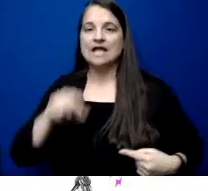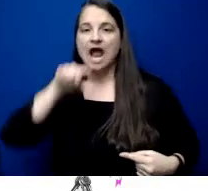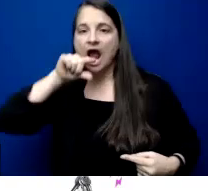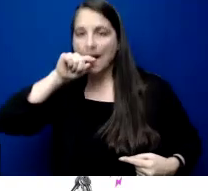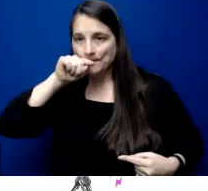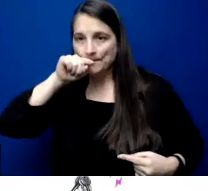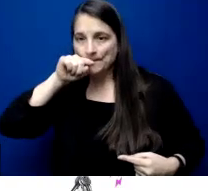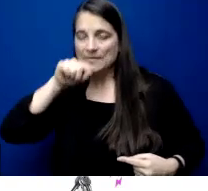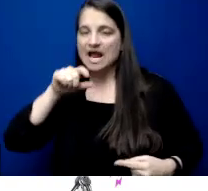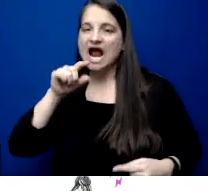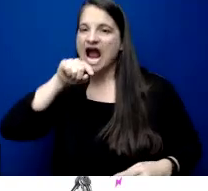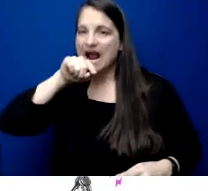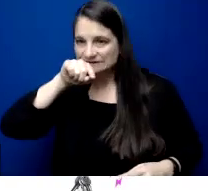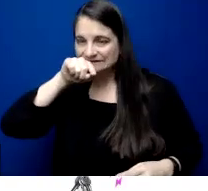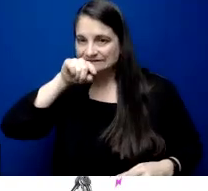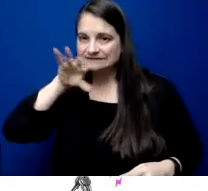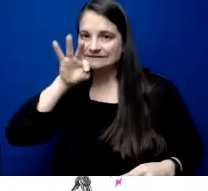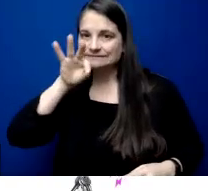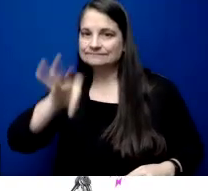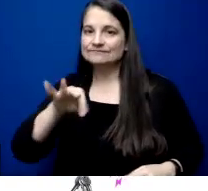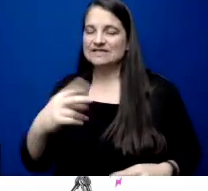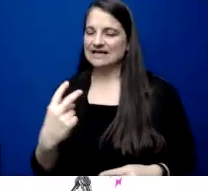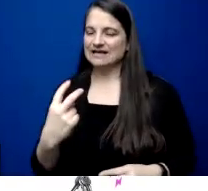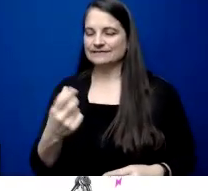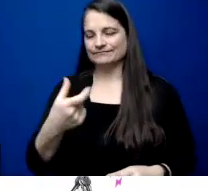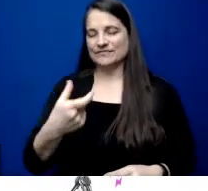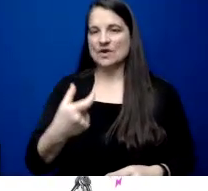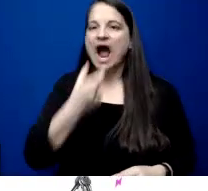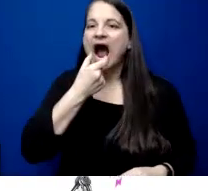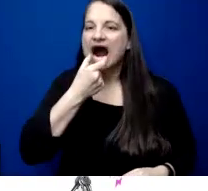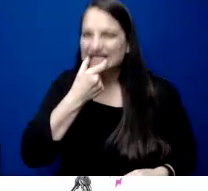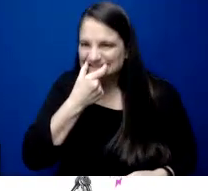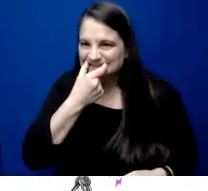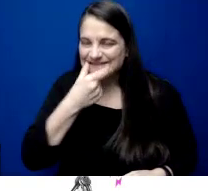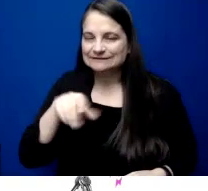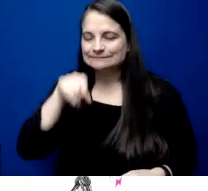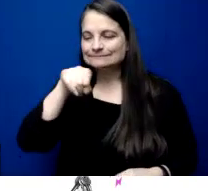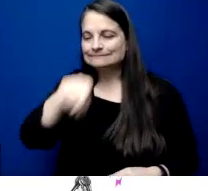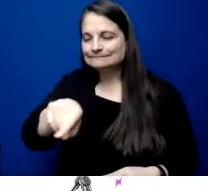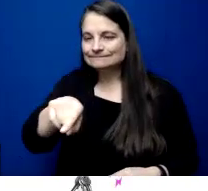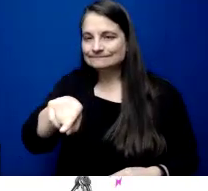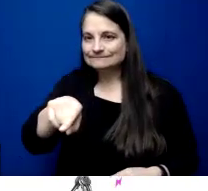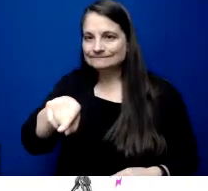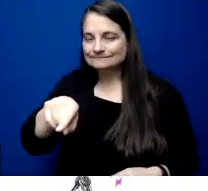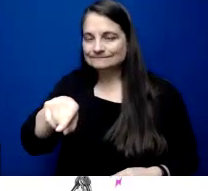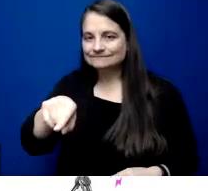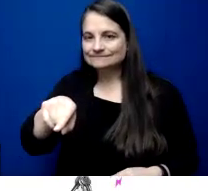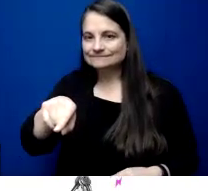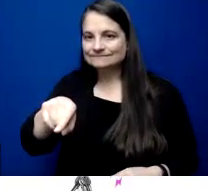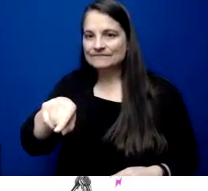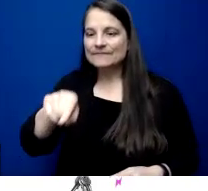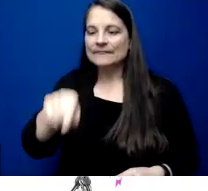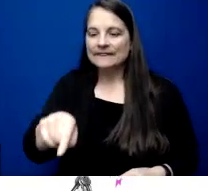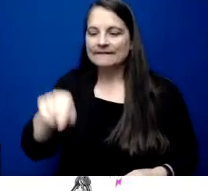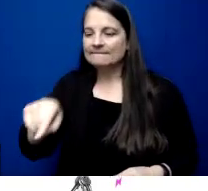stylus. So they bite into kind of a U-shaped piece of silicone, and then there's a long, firm pole that has a soft